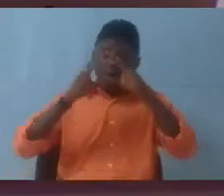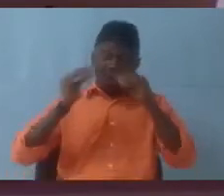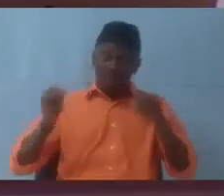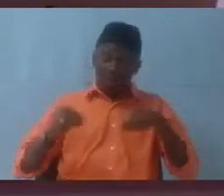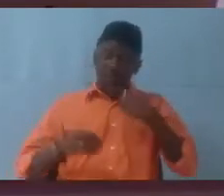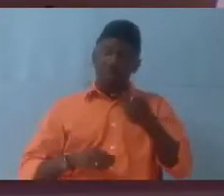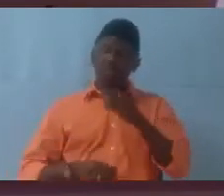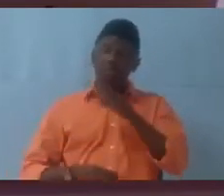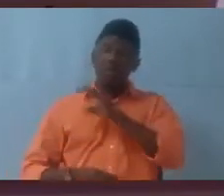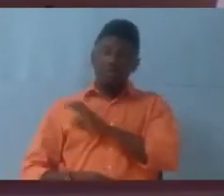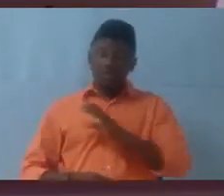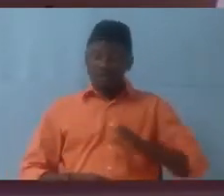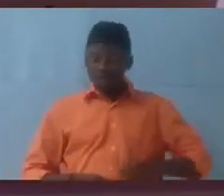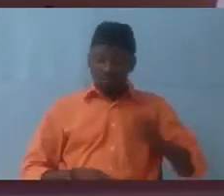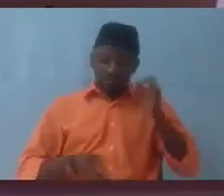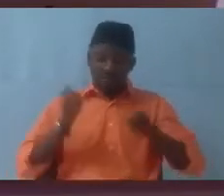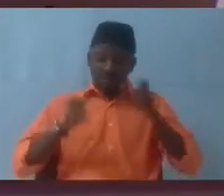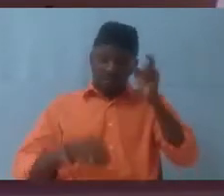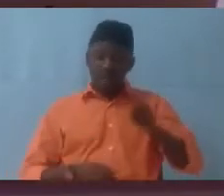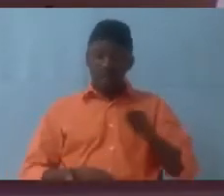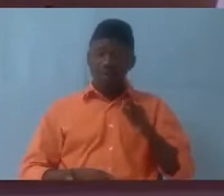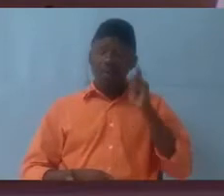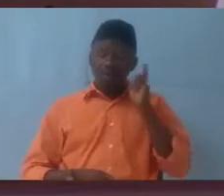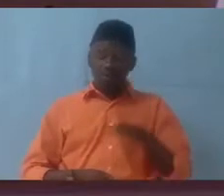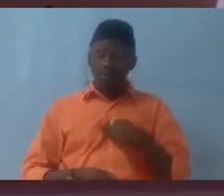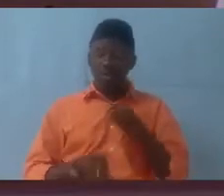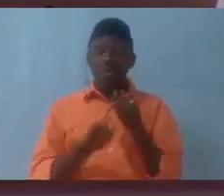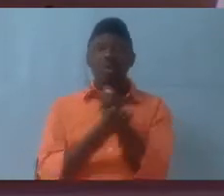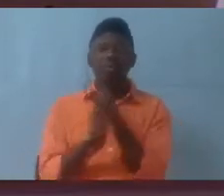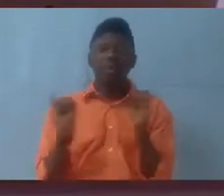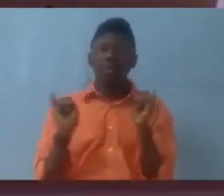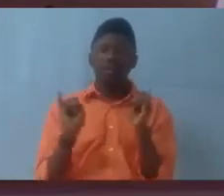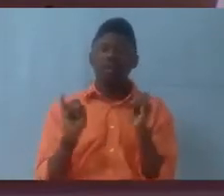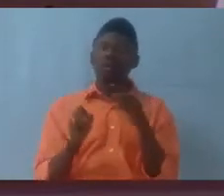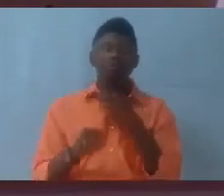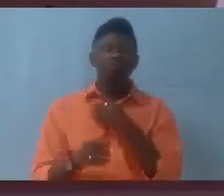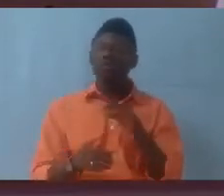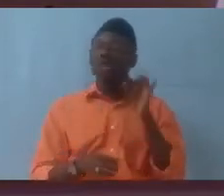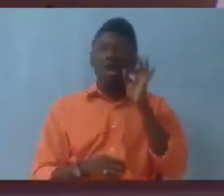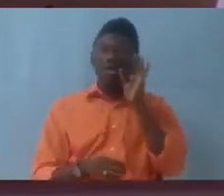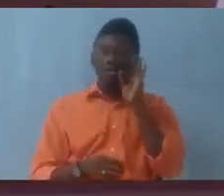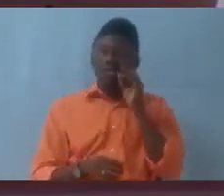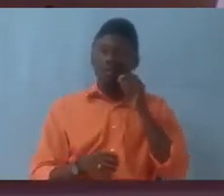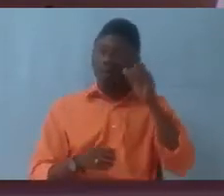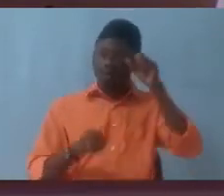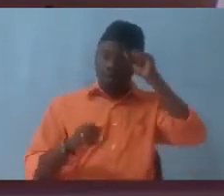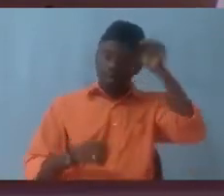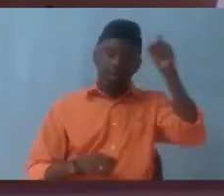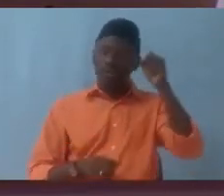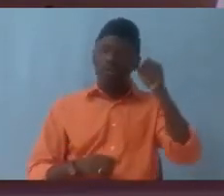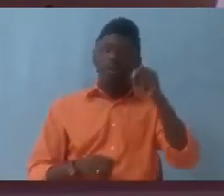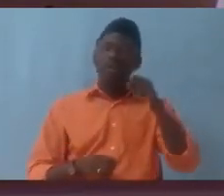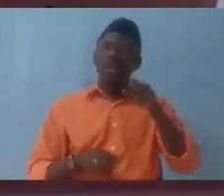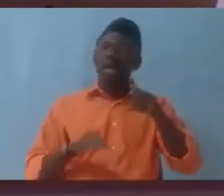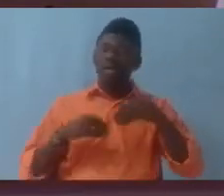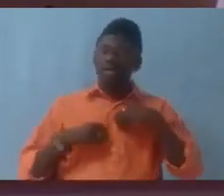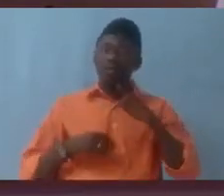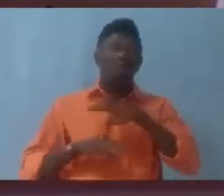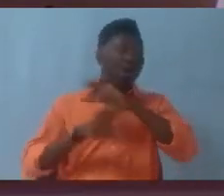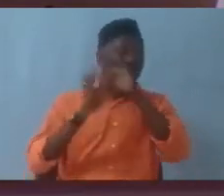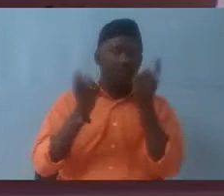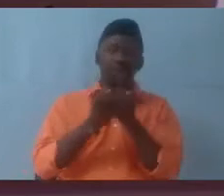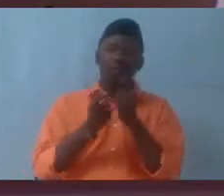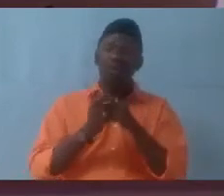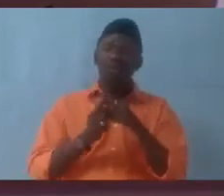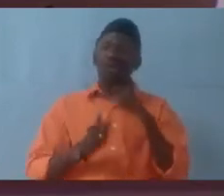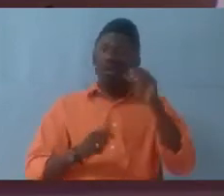Chief Justice dafa wara liggéey ci ciobare bopam and not be answerable to the president. War sa nek ko xamné fay uyu ci ndigali president bi. Right. Sir